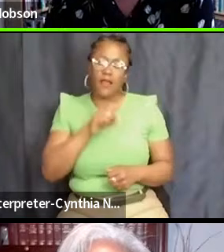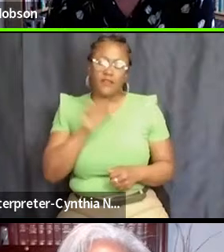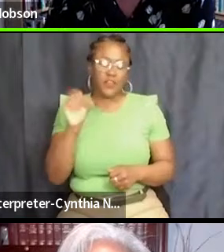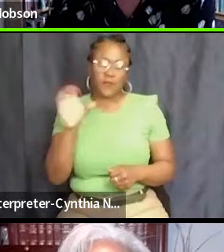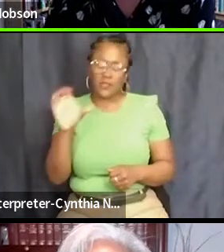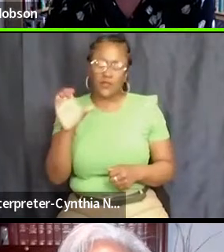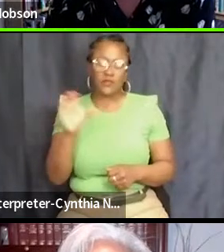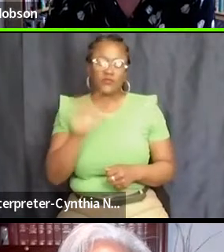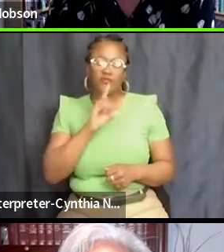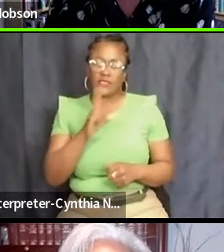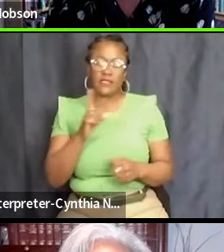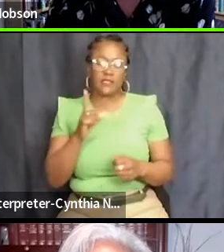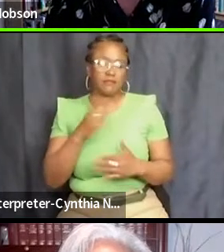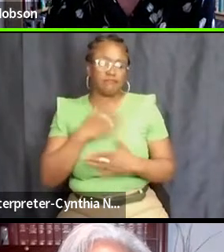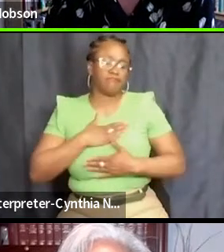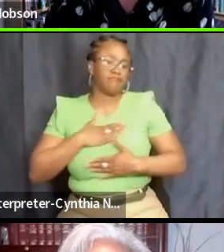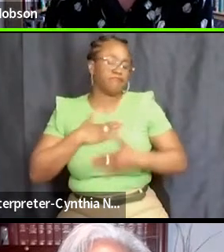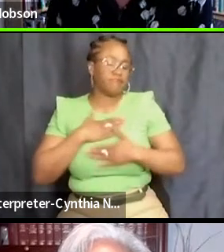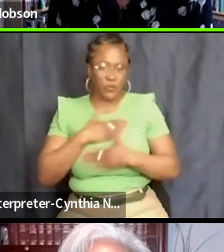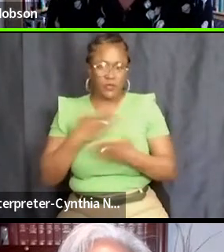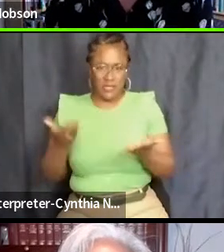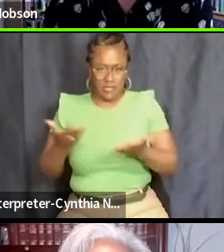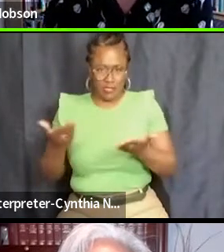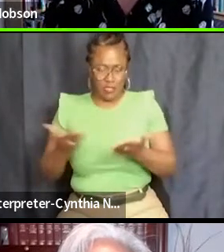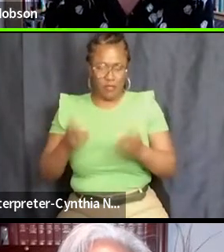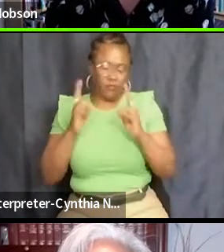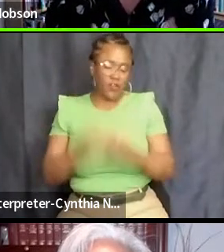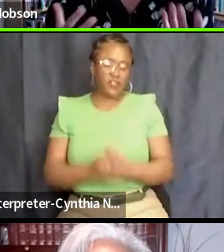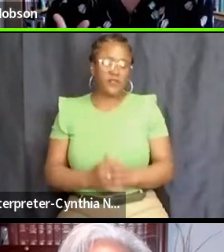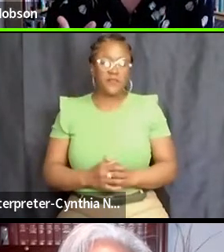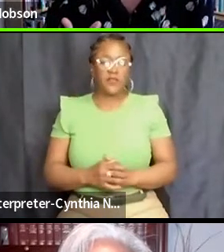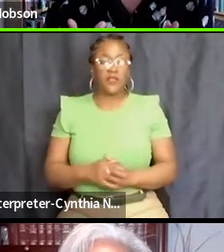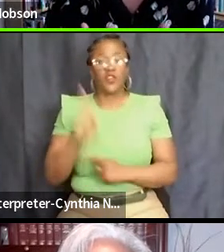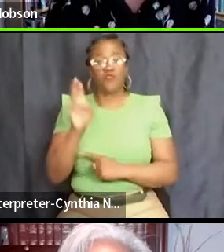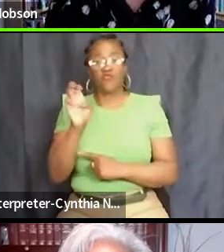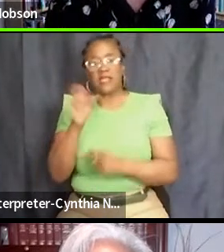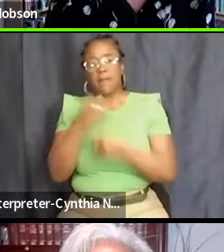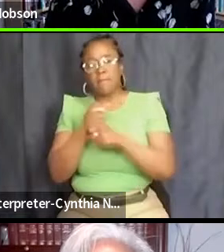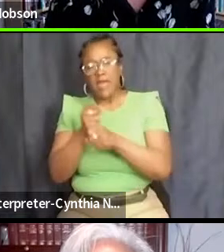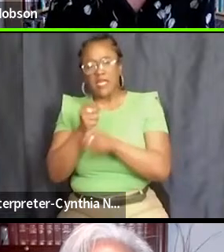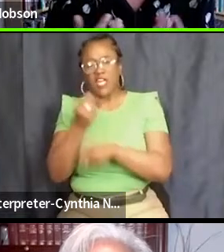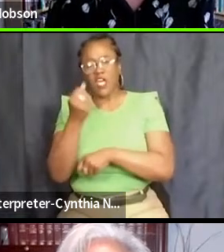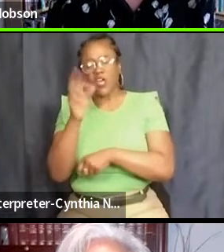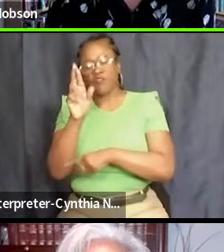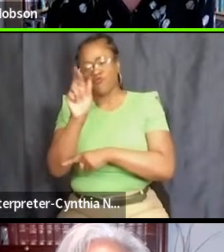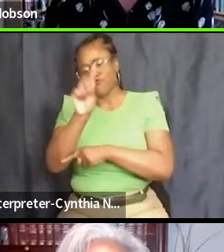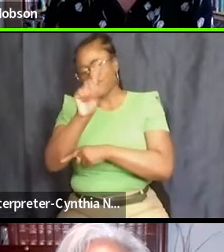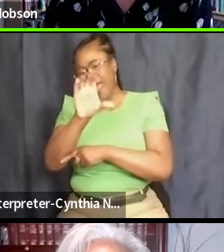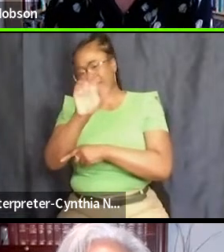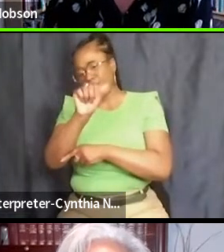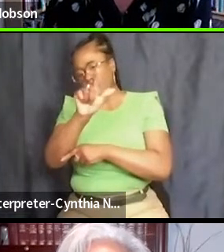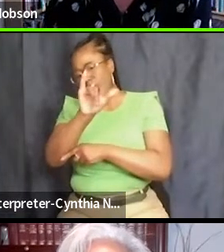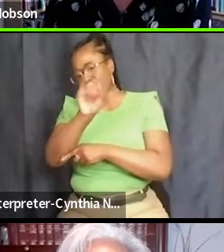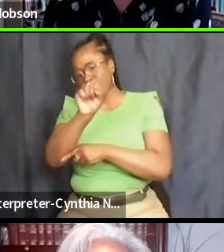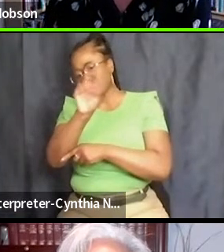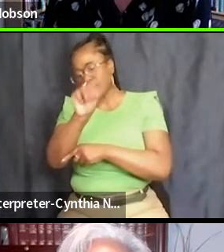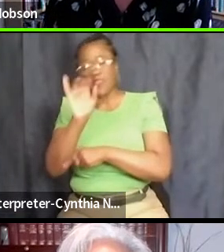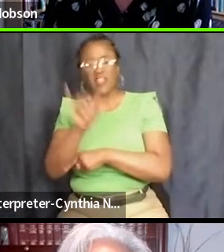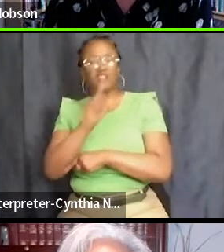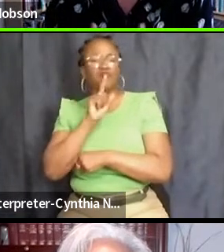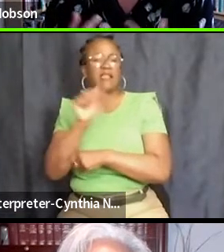much. It's wonderful to be here in this space. So Remaking Radicalism is a little different than some of the other books in that it's an